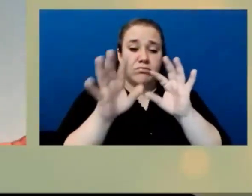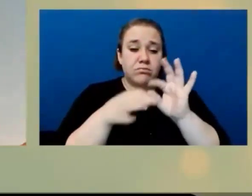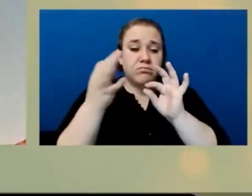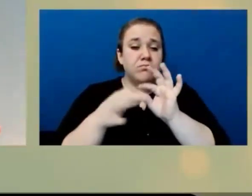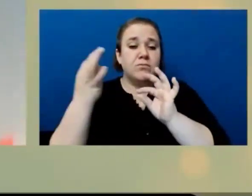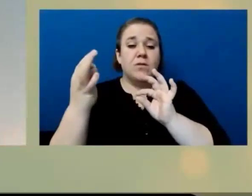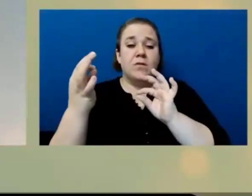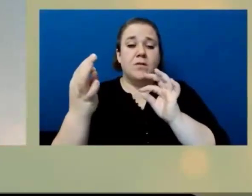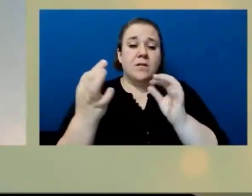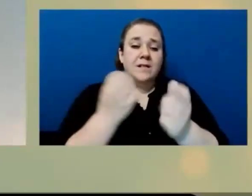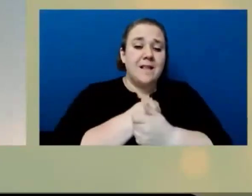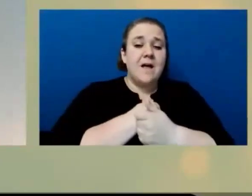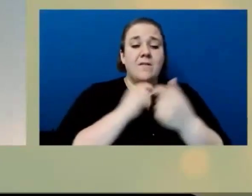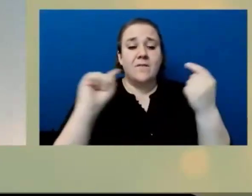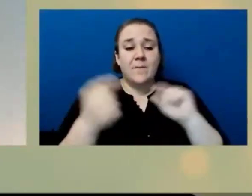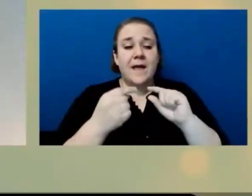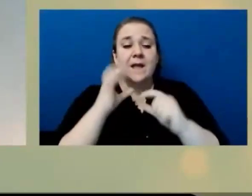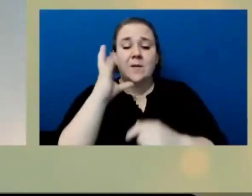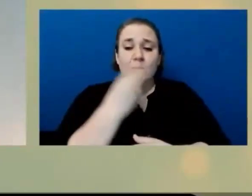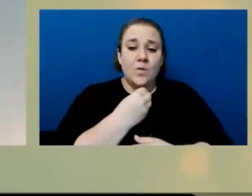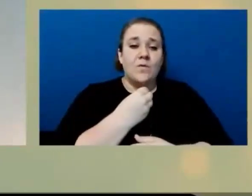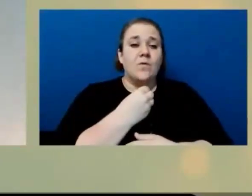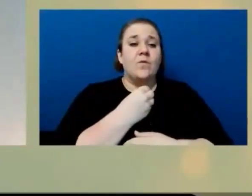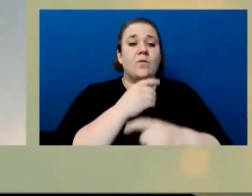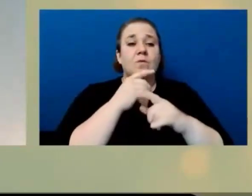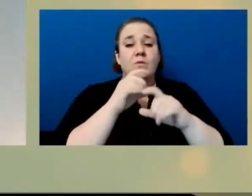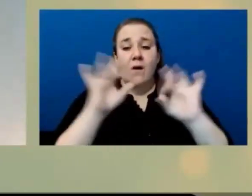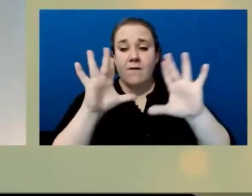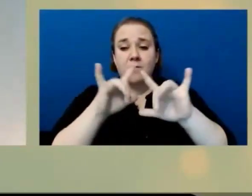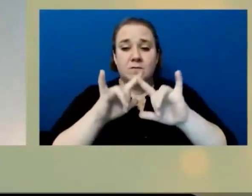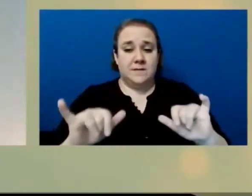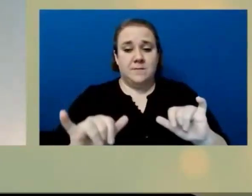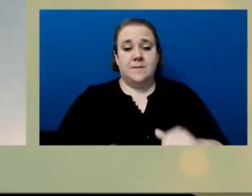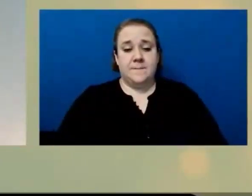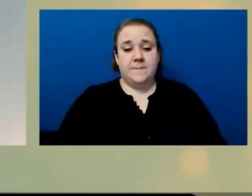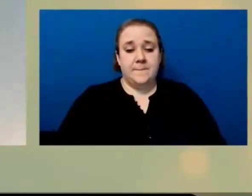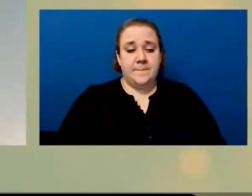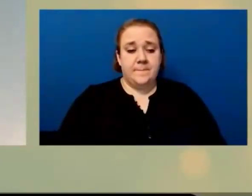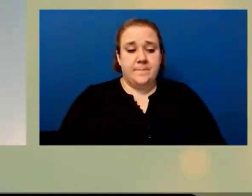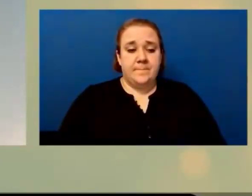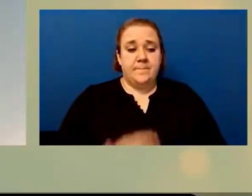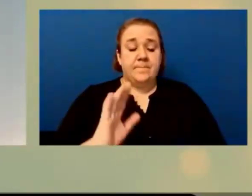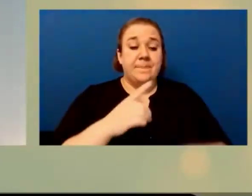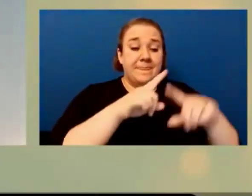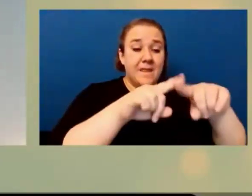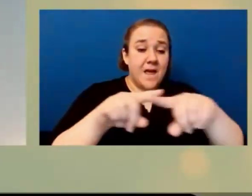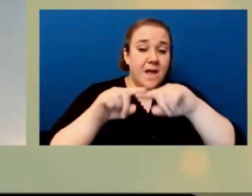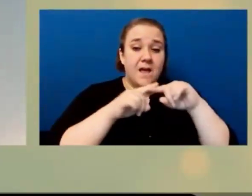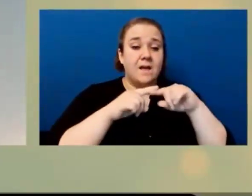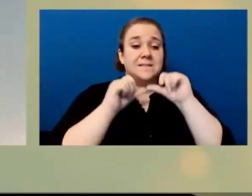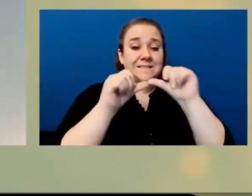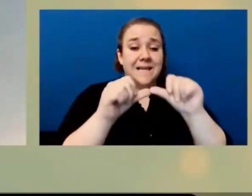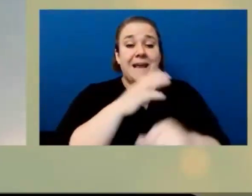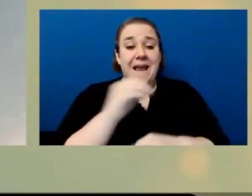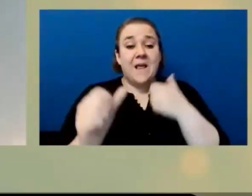just one or the other. Our whole culture is set up to tell us it's only ever one or the other. My survival